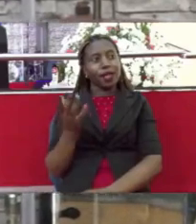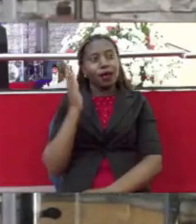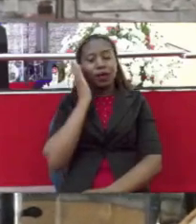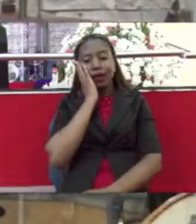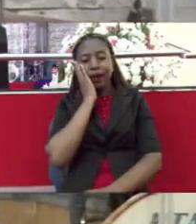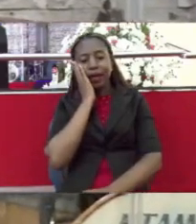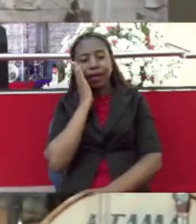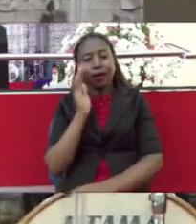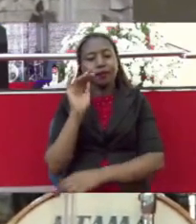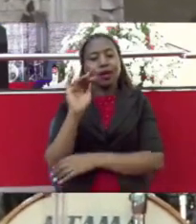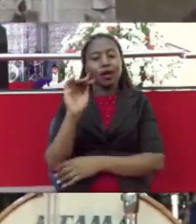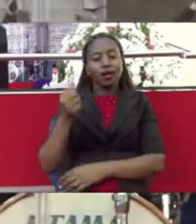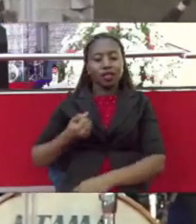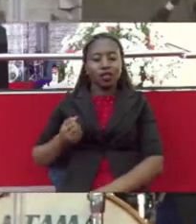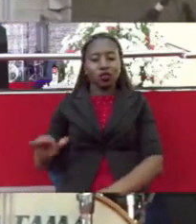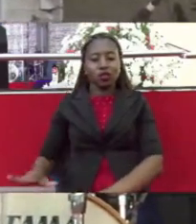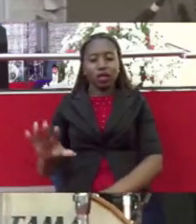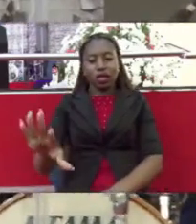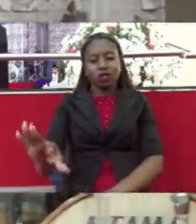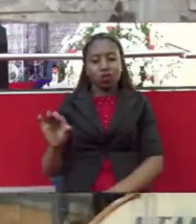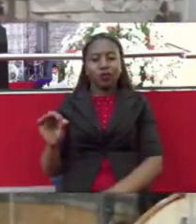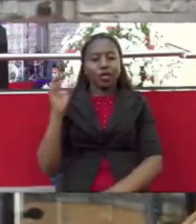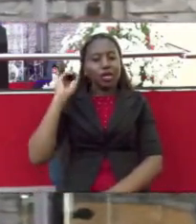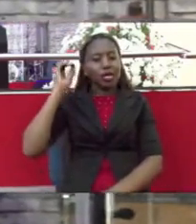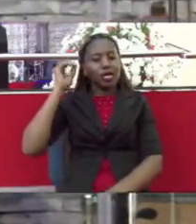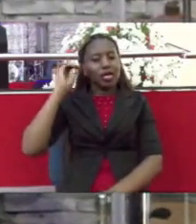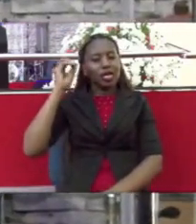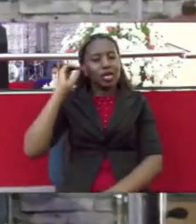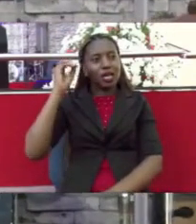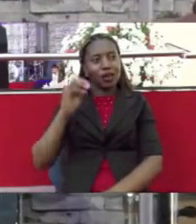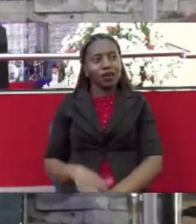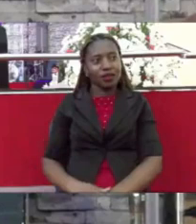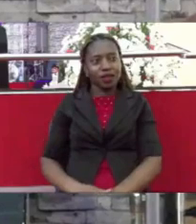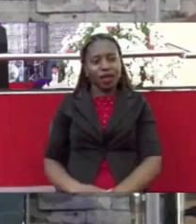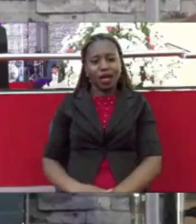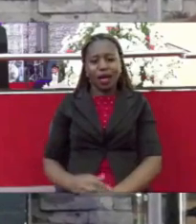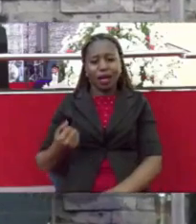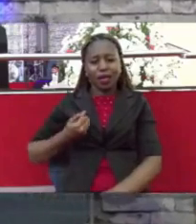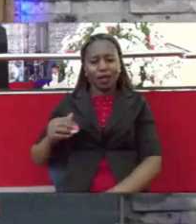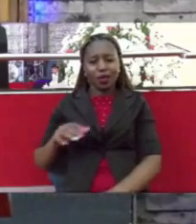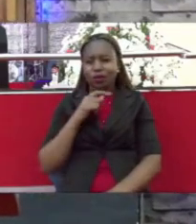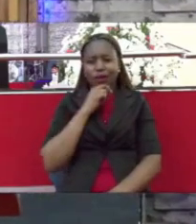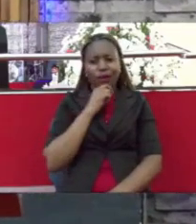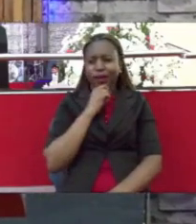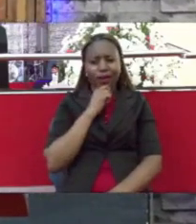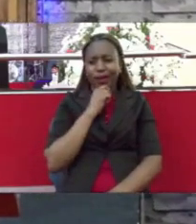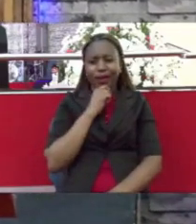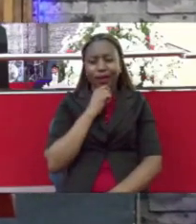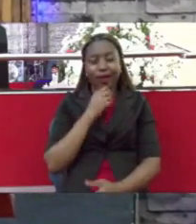chukua mayai. The girl said, "Yak." Akasema yak. So, what happened? Kilichofanyika.